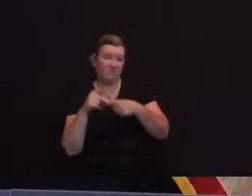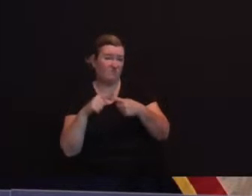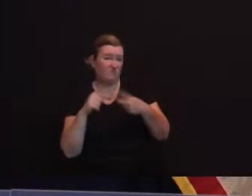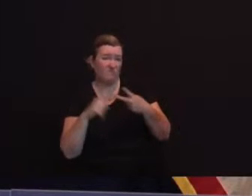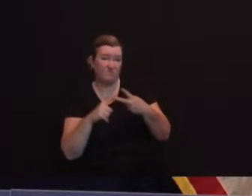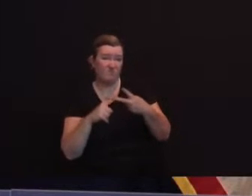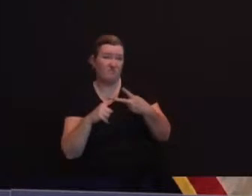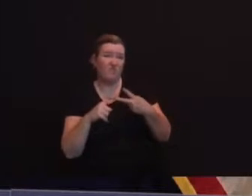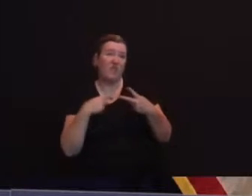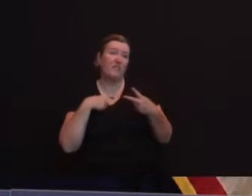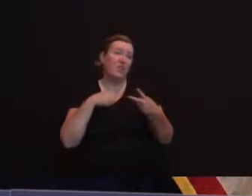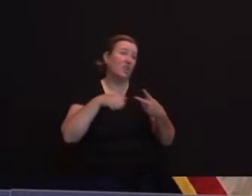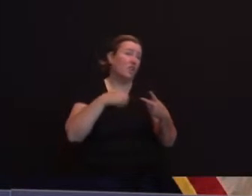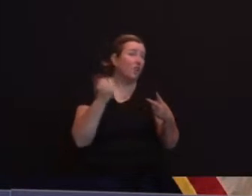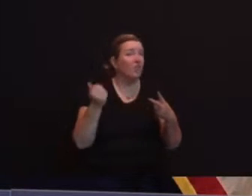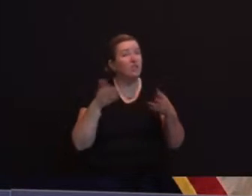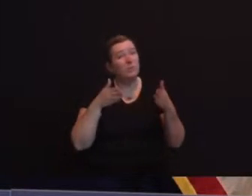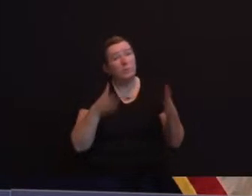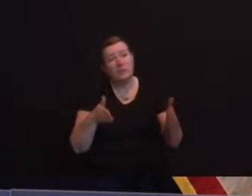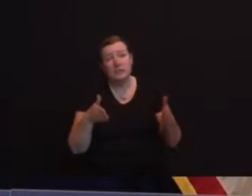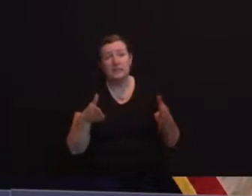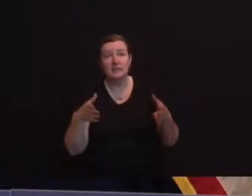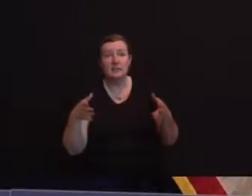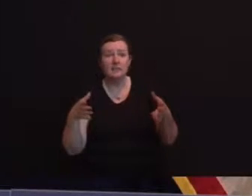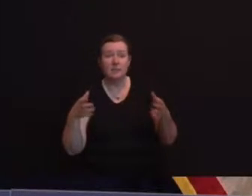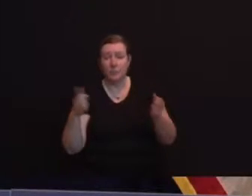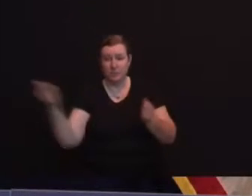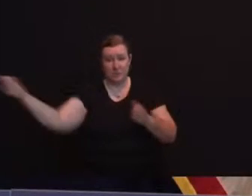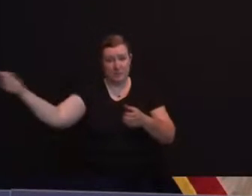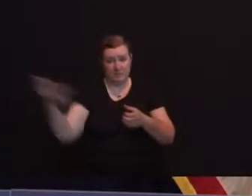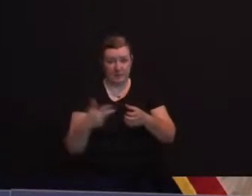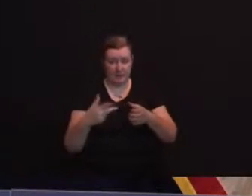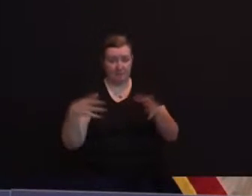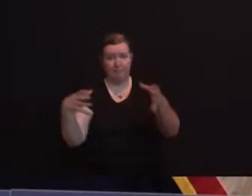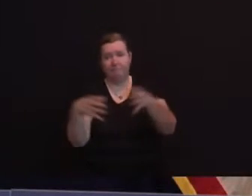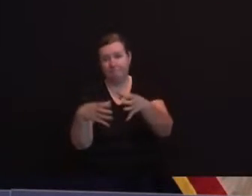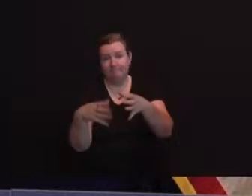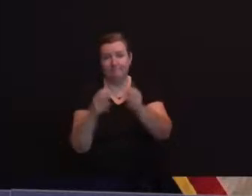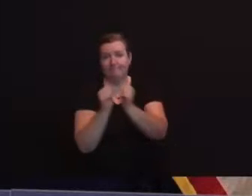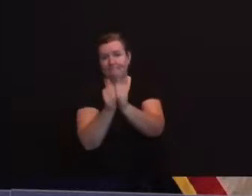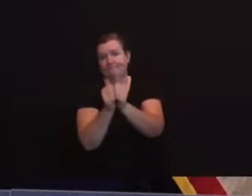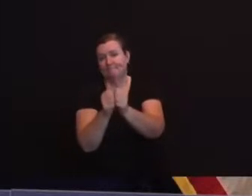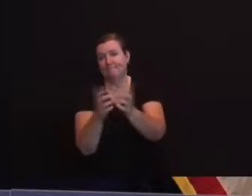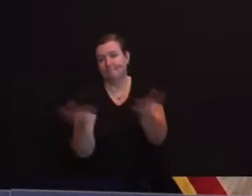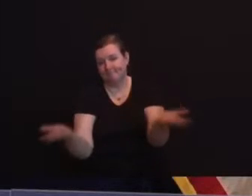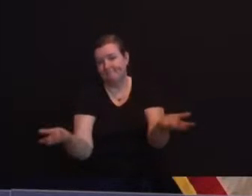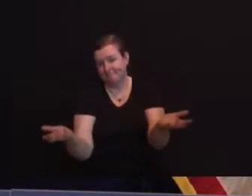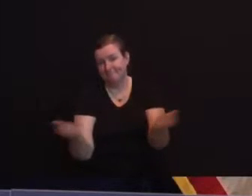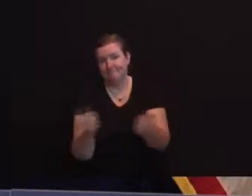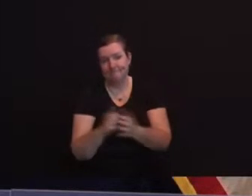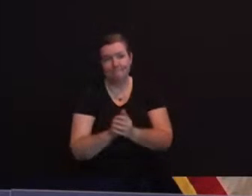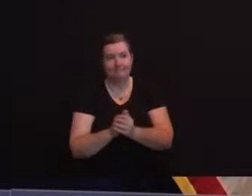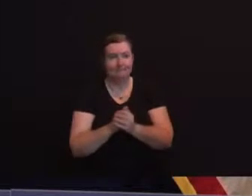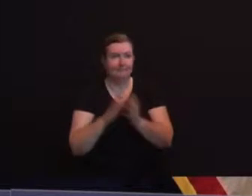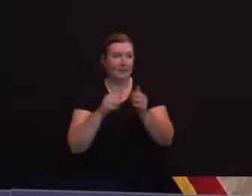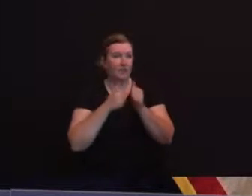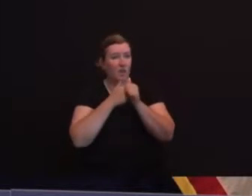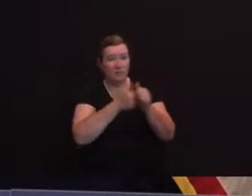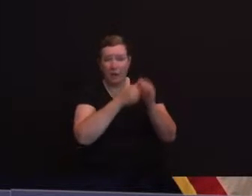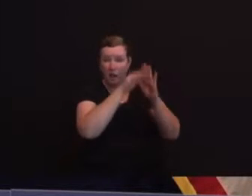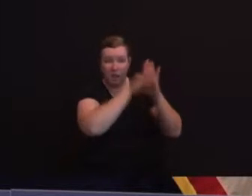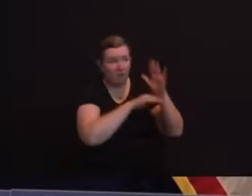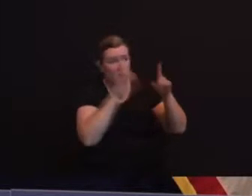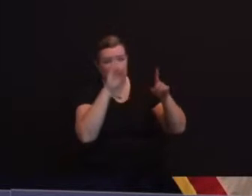able to cohort returning residents in compliance with current CDC and Department of